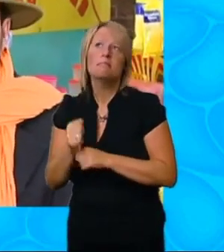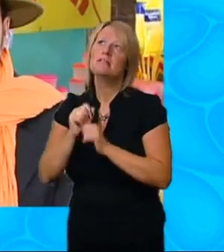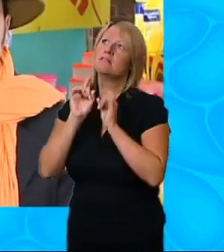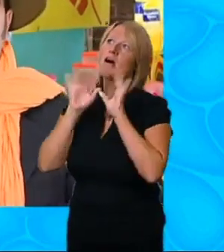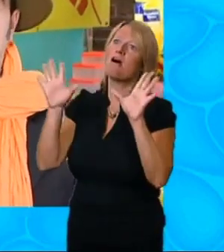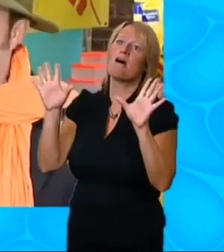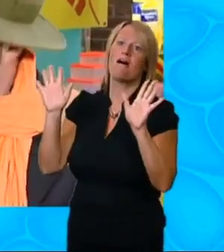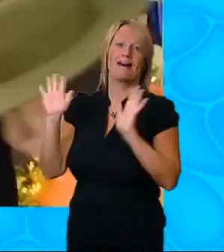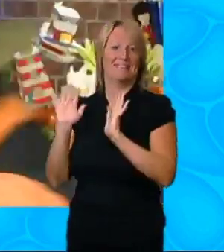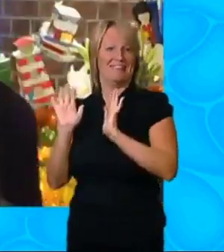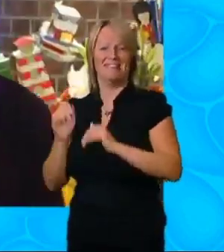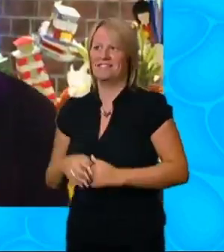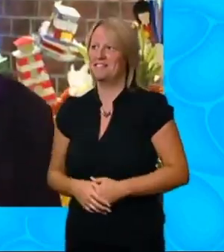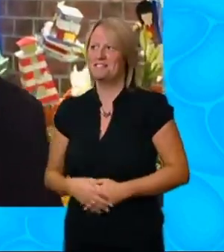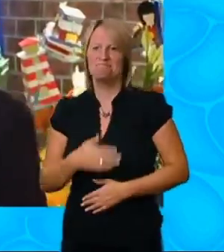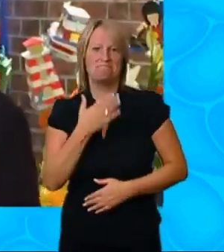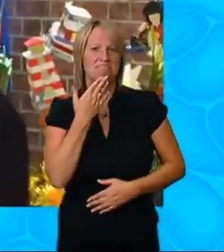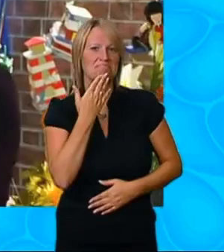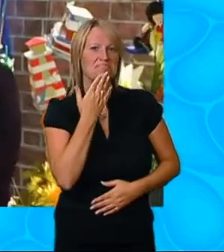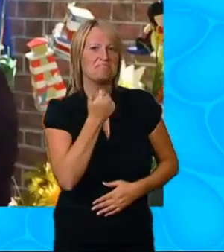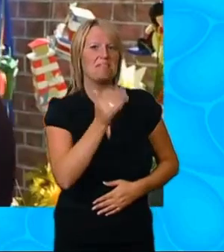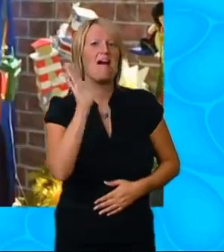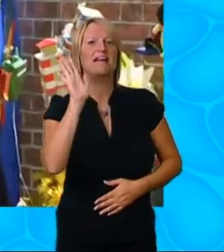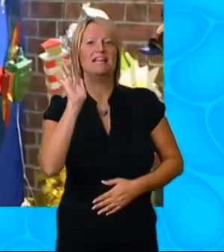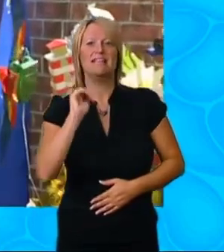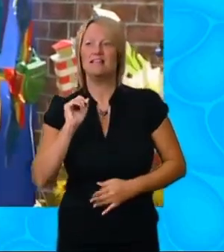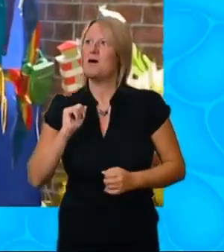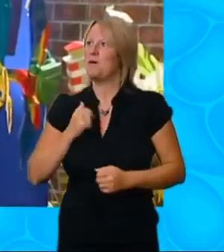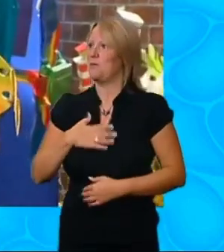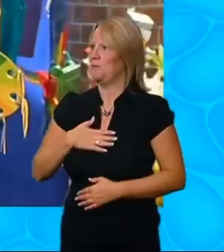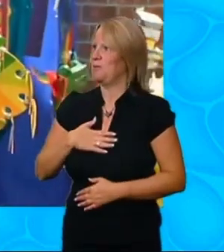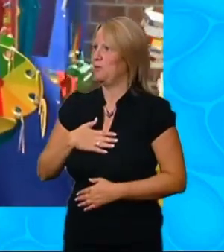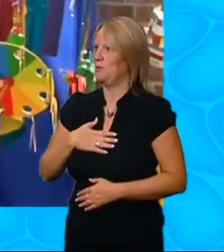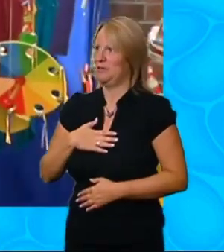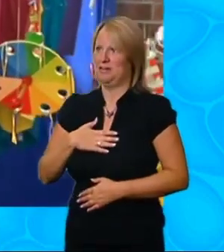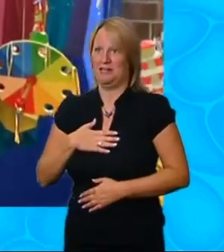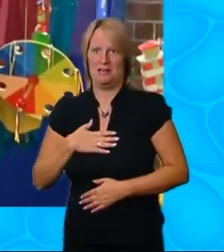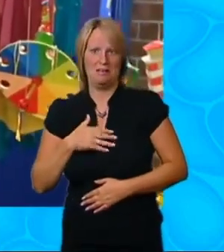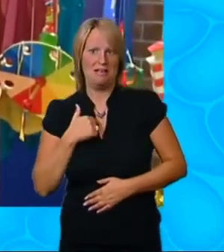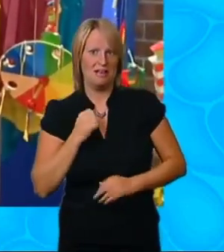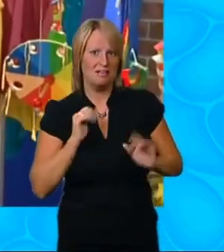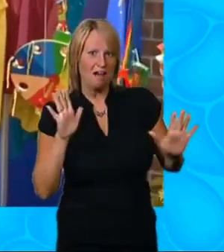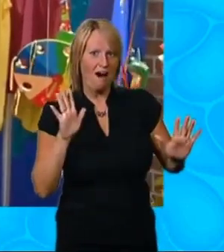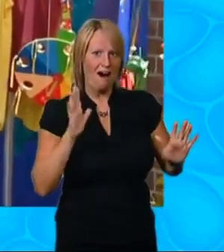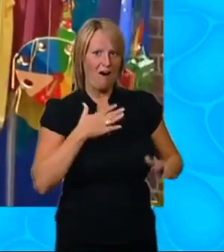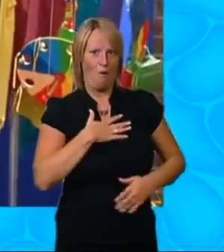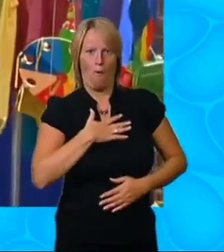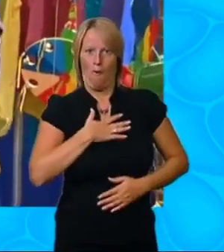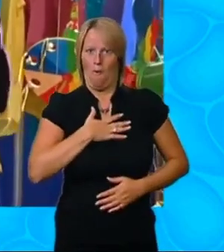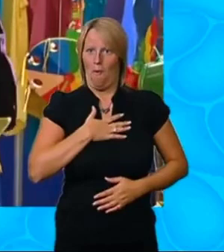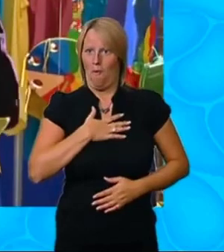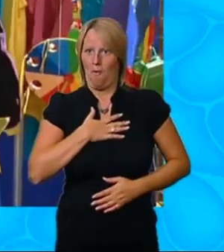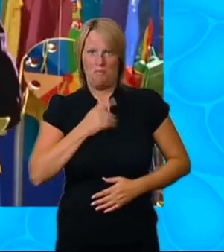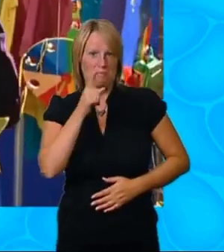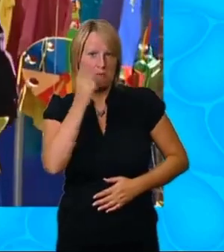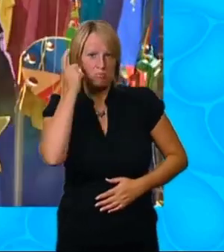a star. Cheers, Raymond. Bye-bye. Oh, be a star, eh? I wonder